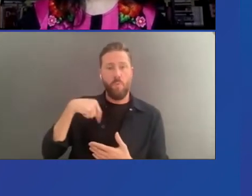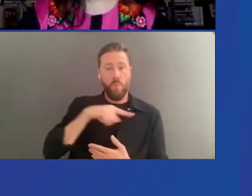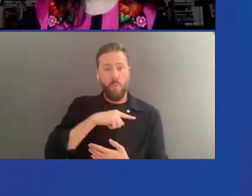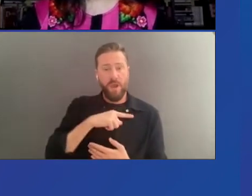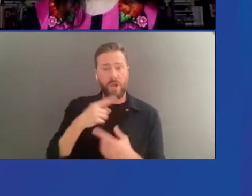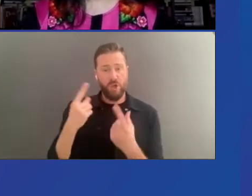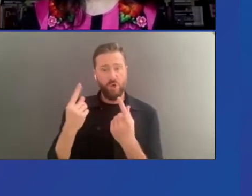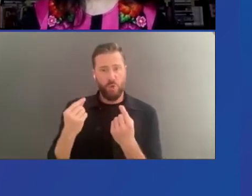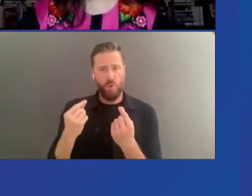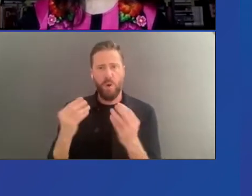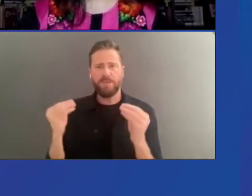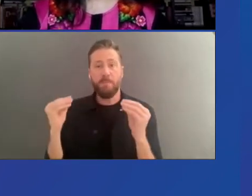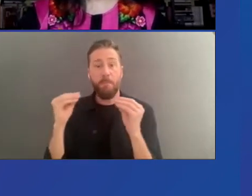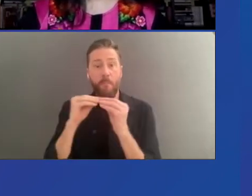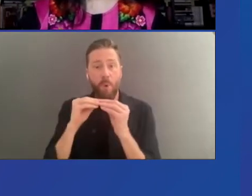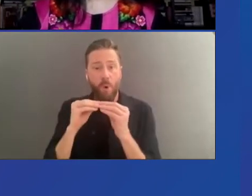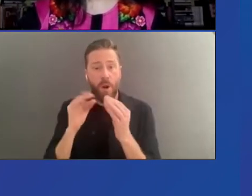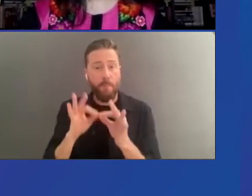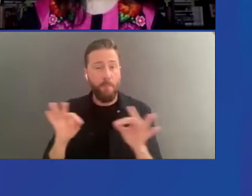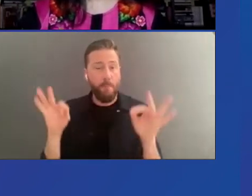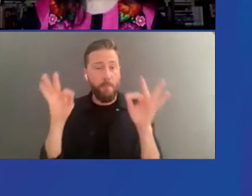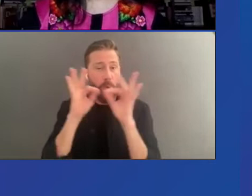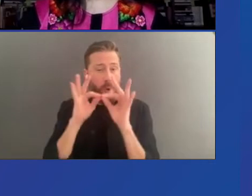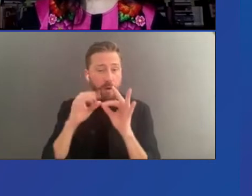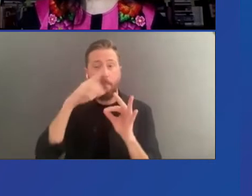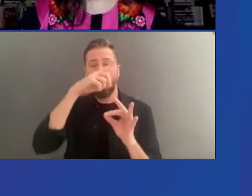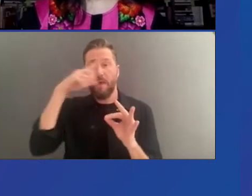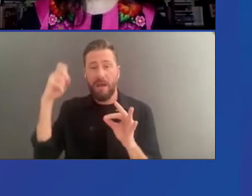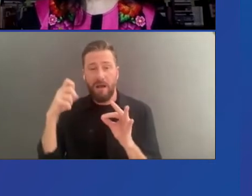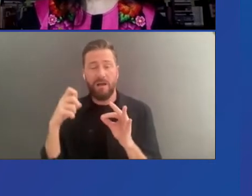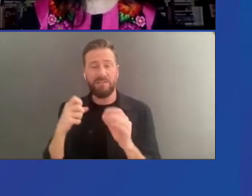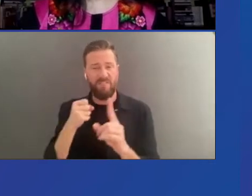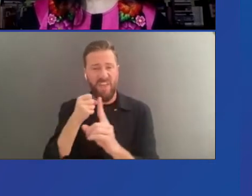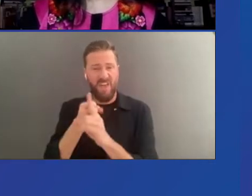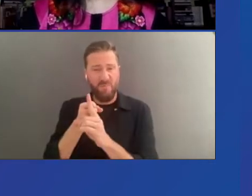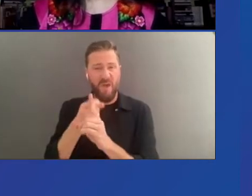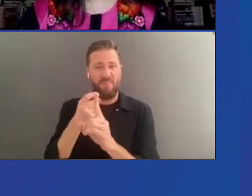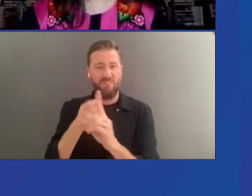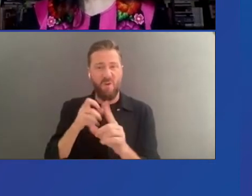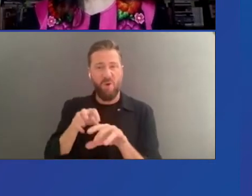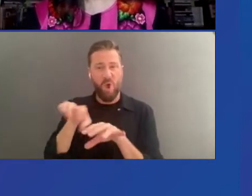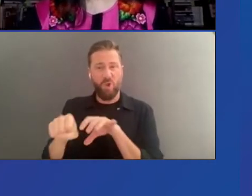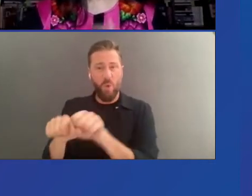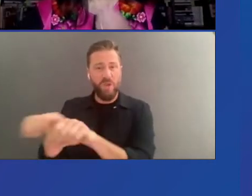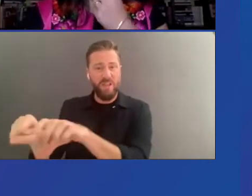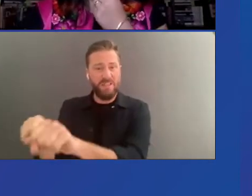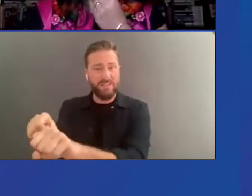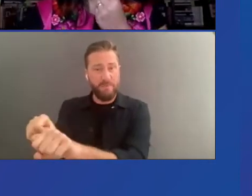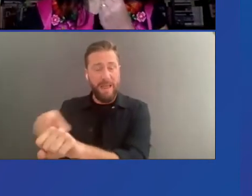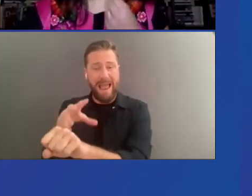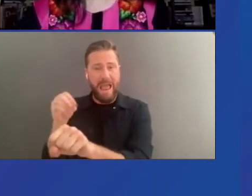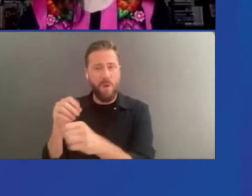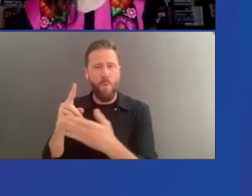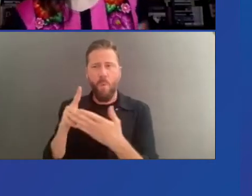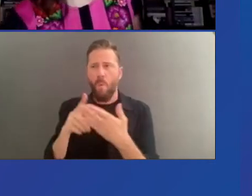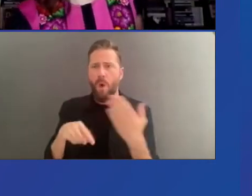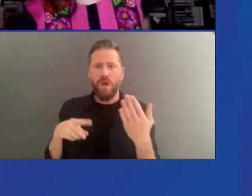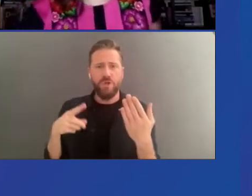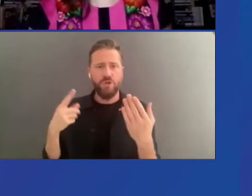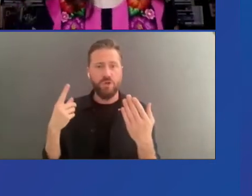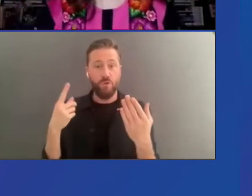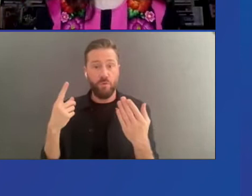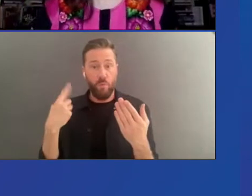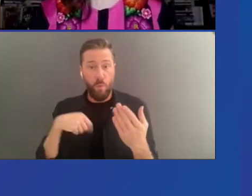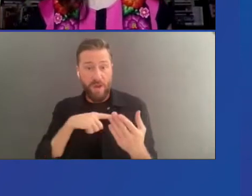more important because of the legacy of colonialism? To what extent is what we do a